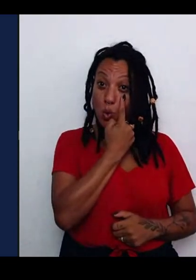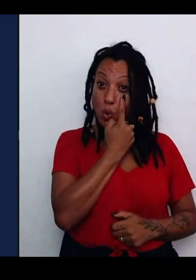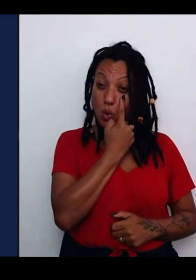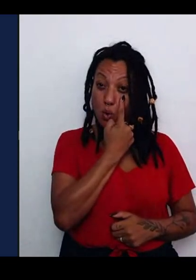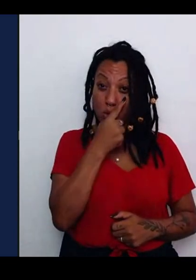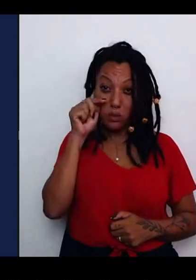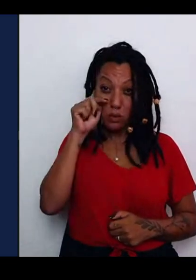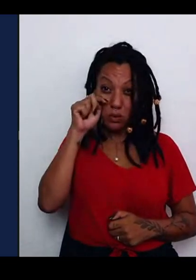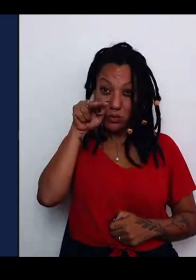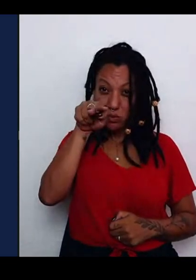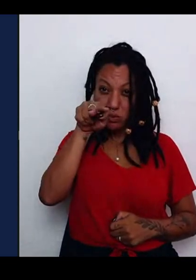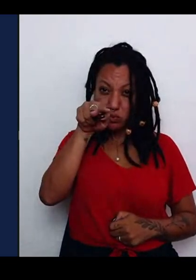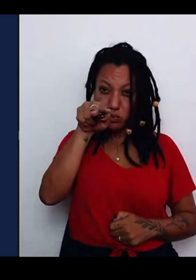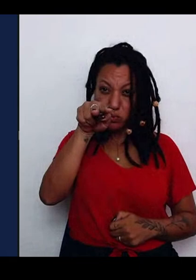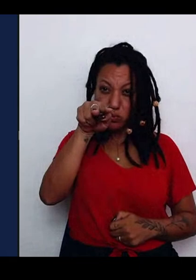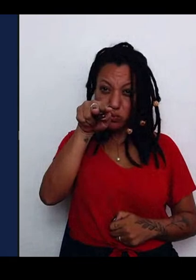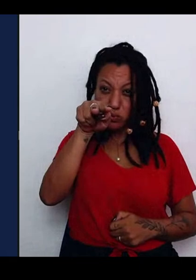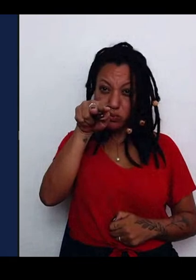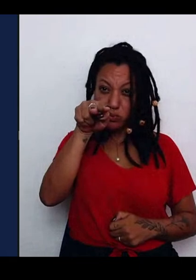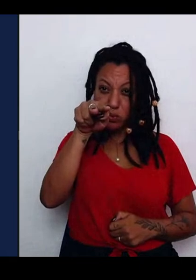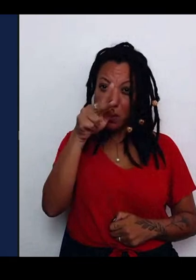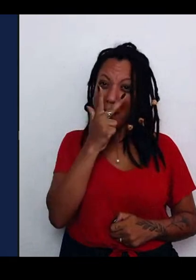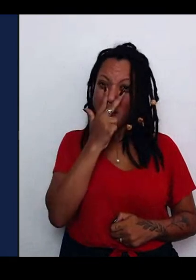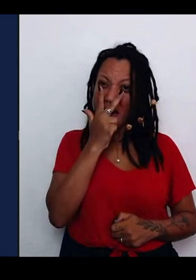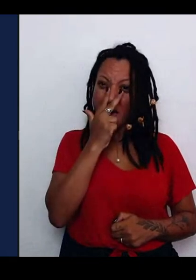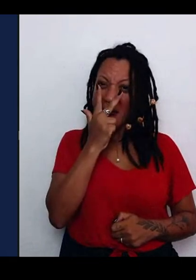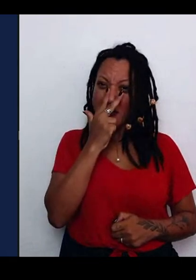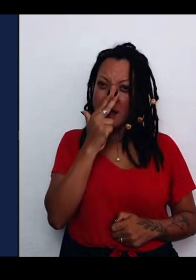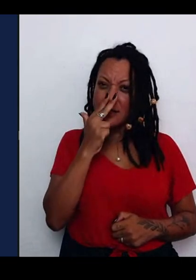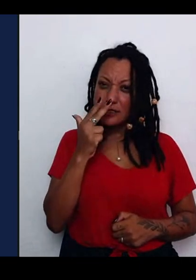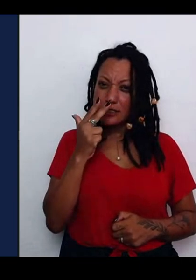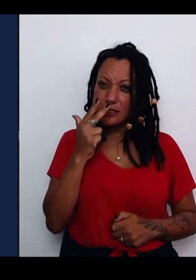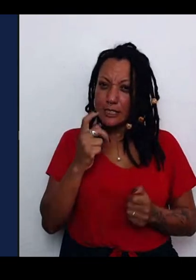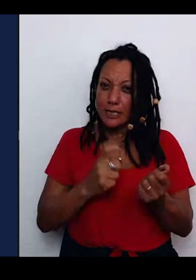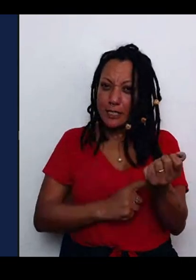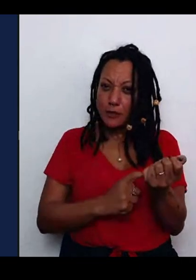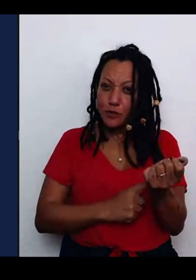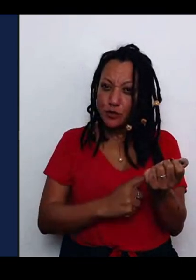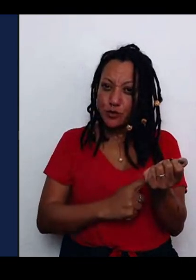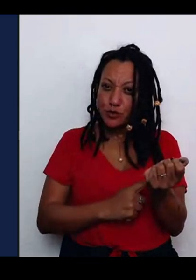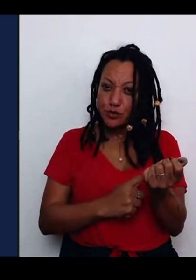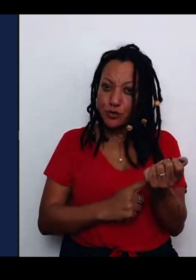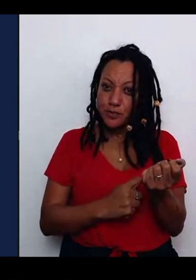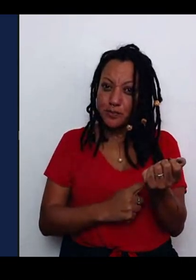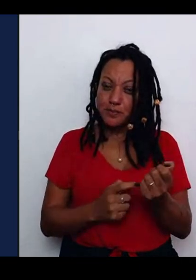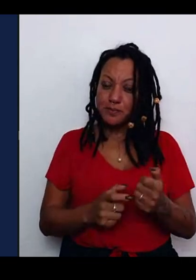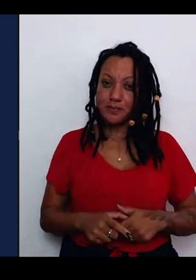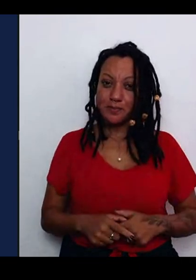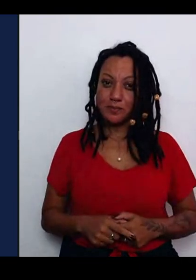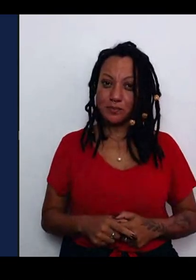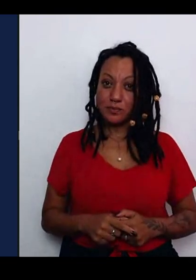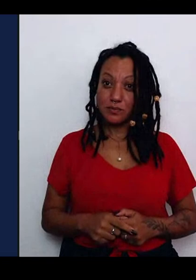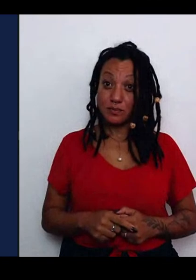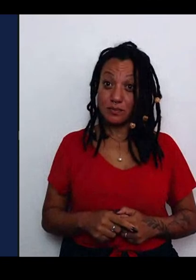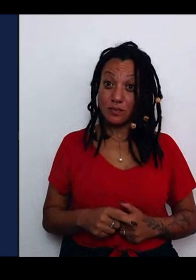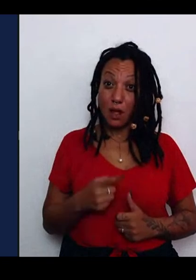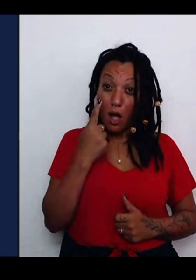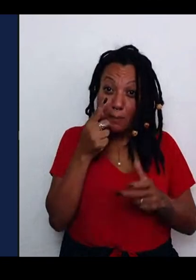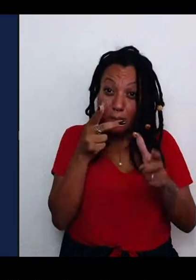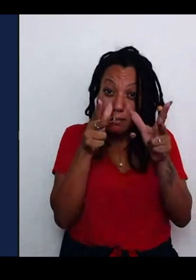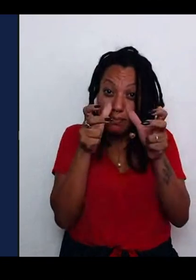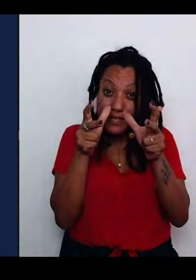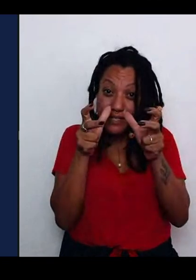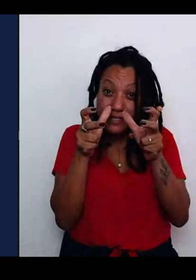accompanying this one in three hours is an ensemble of trombone tuba and percussion which are playing a syncopated